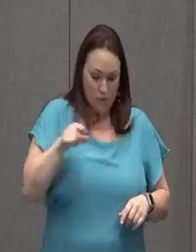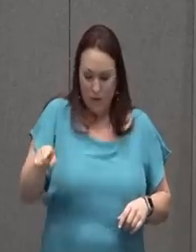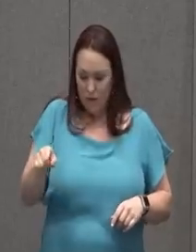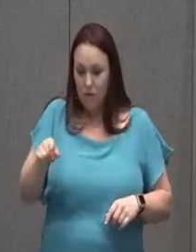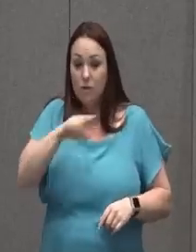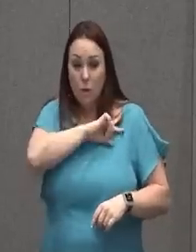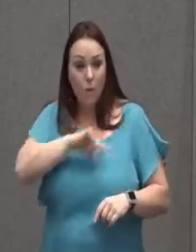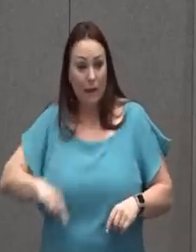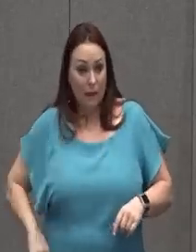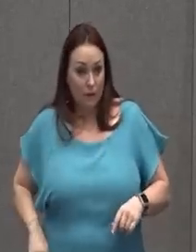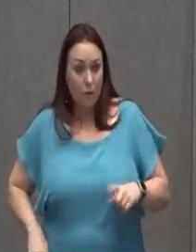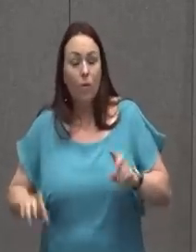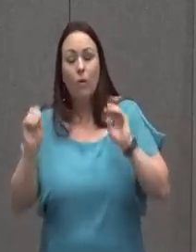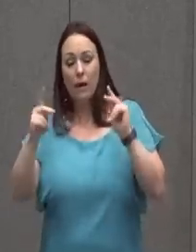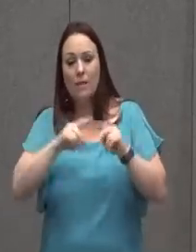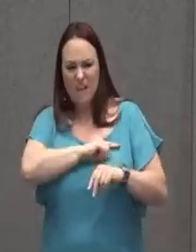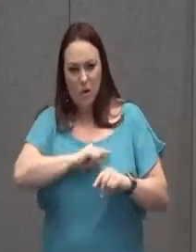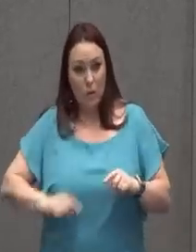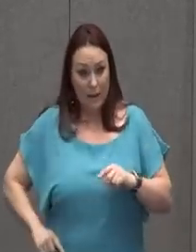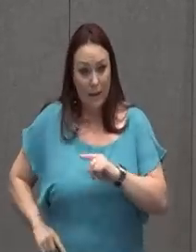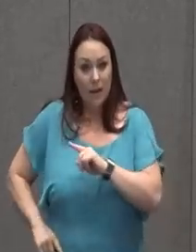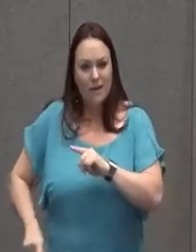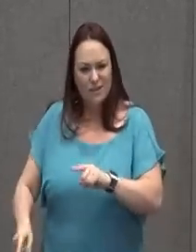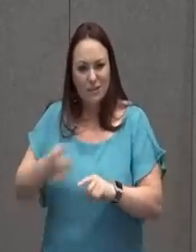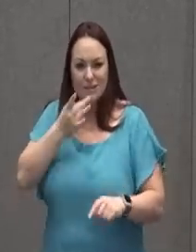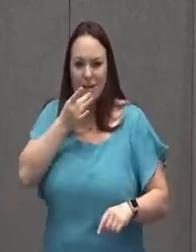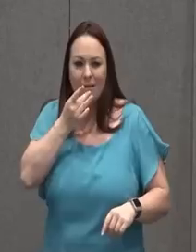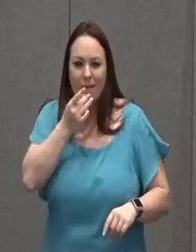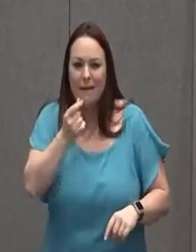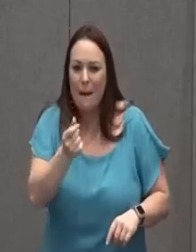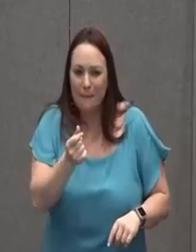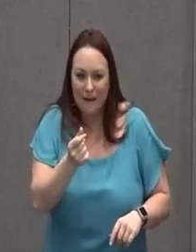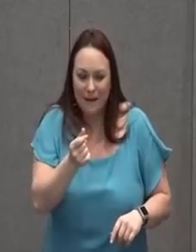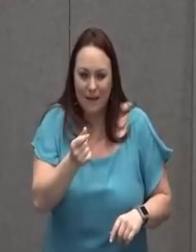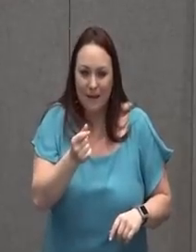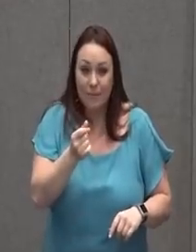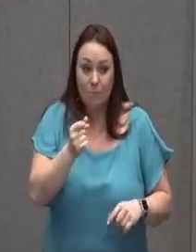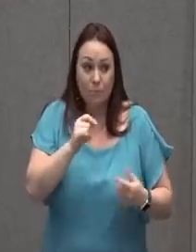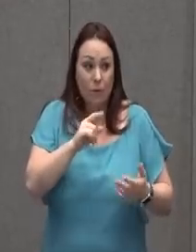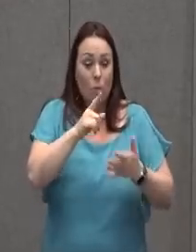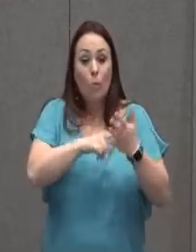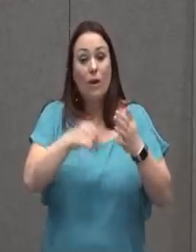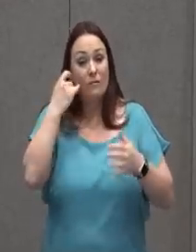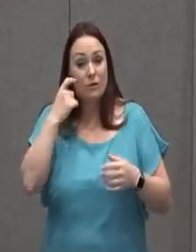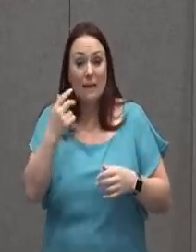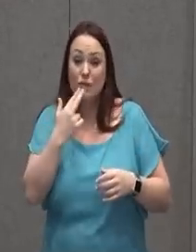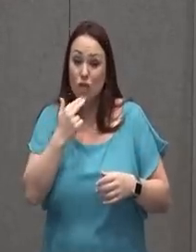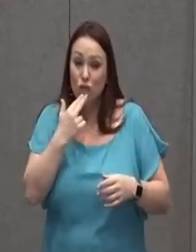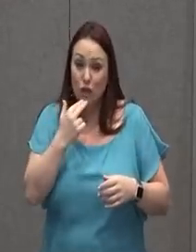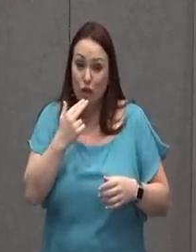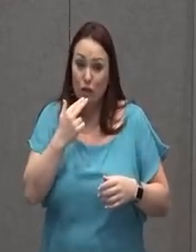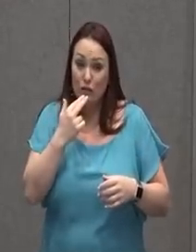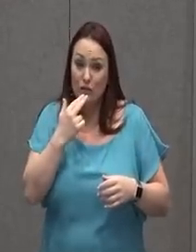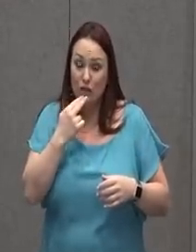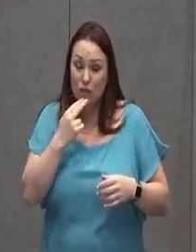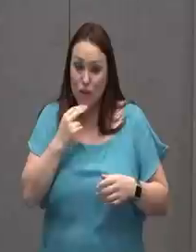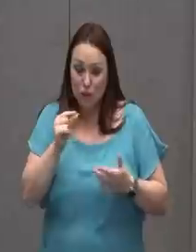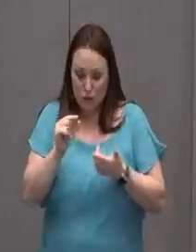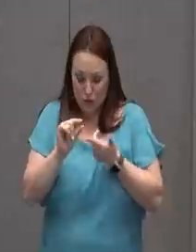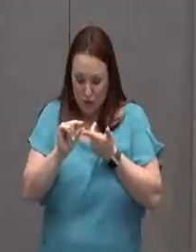Okay, the queen. But they said she said yummy, so what if it was sugar? Like ooh, a sugar cube. I like that, a sugar crystal.